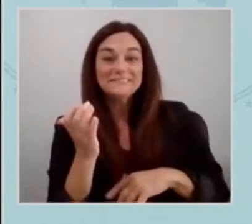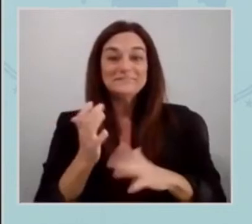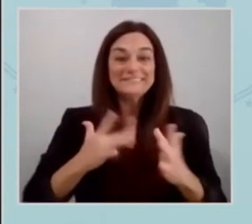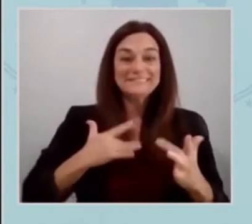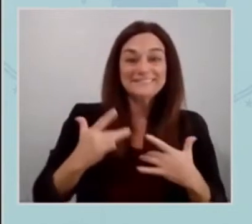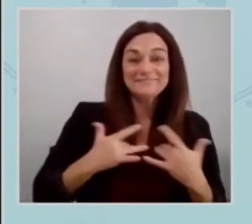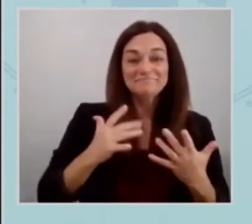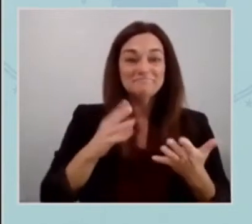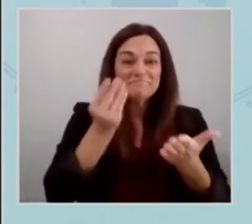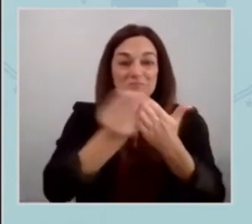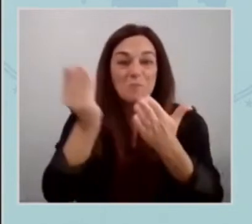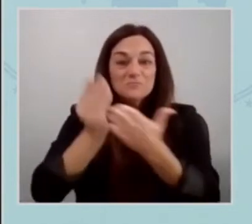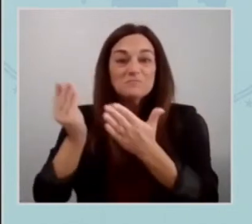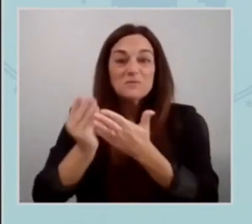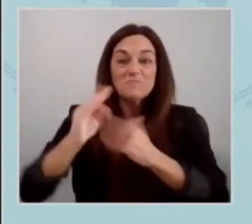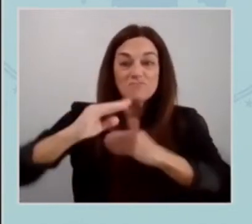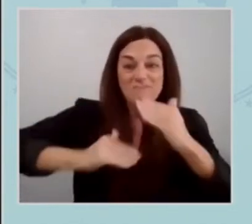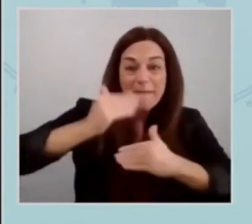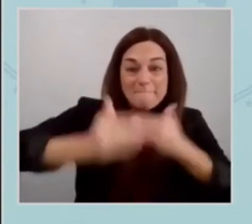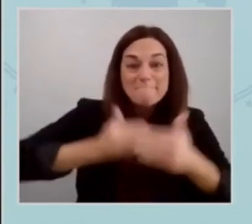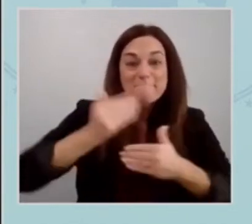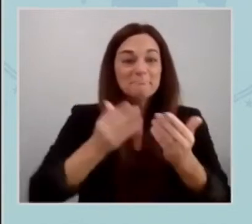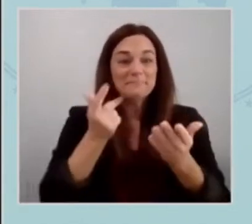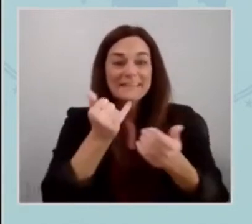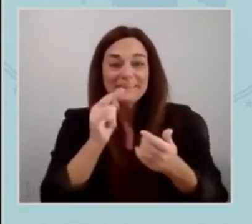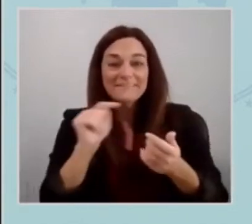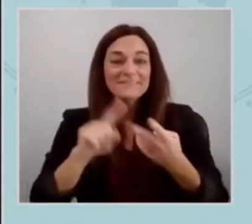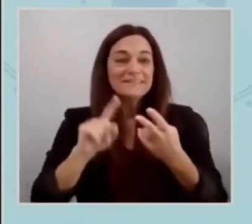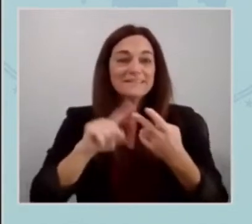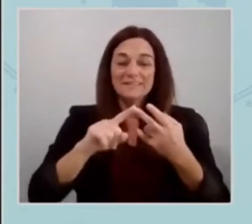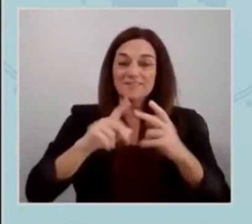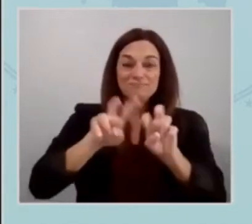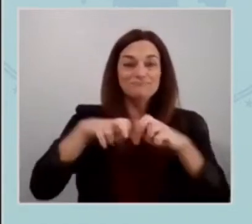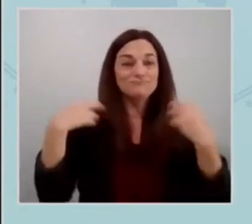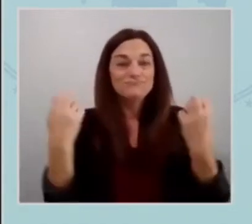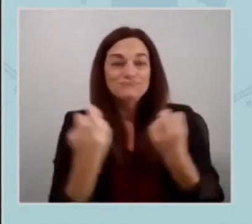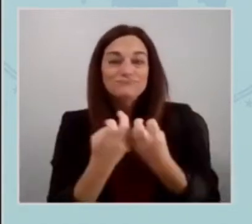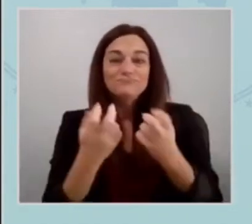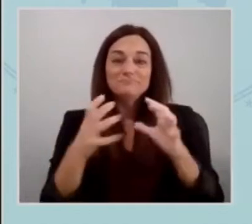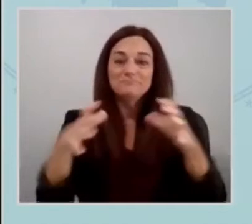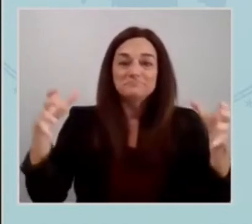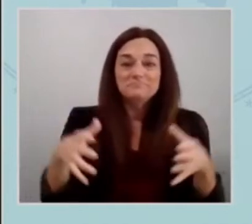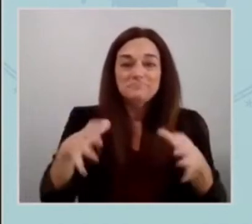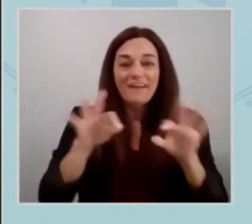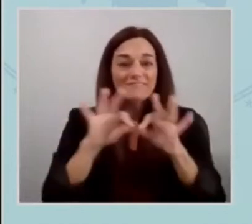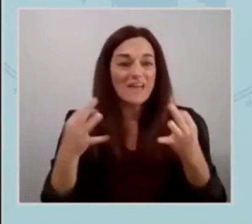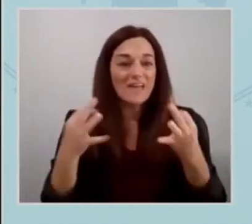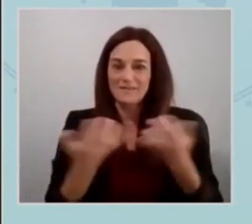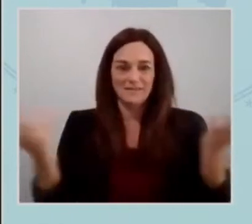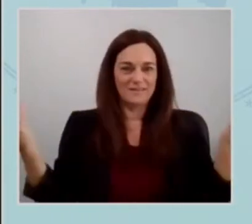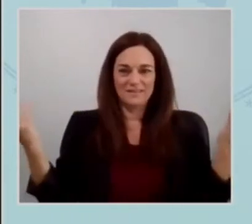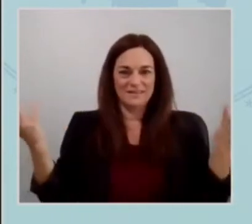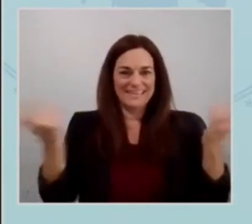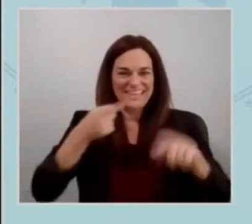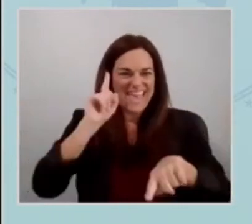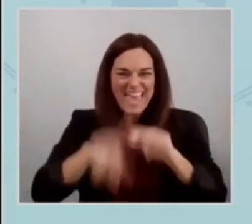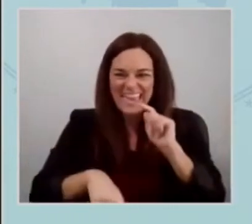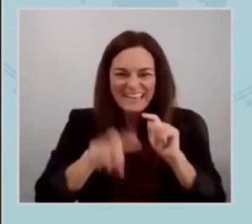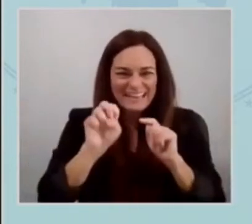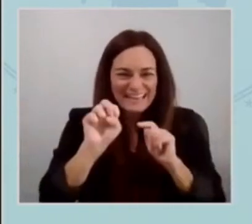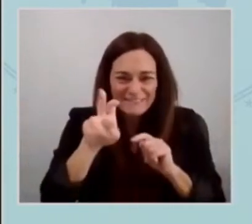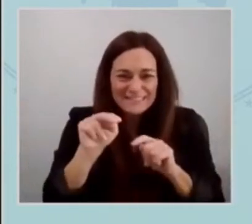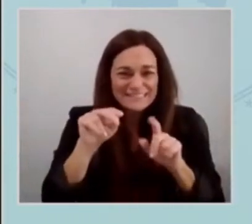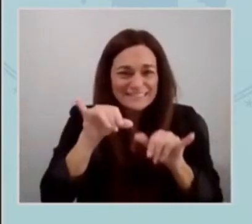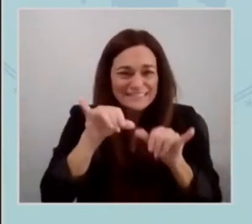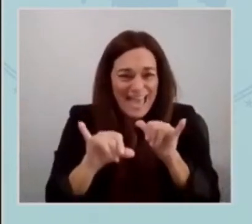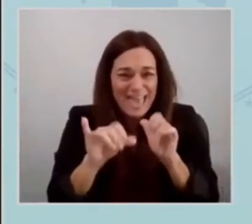getting excited for Christmas. We will always be grabbing gifts and wrapping gifts and sitting around. But